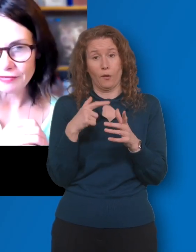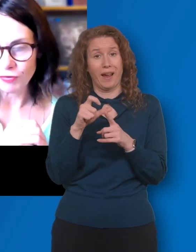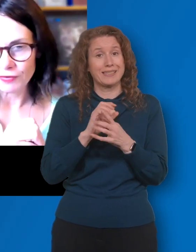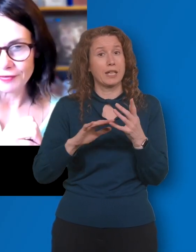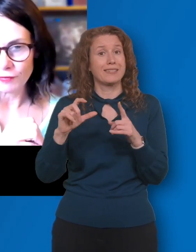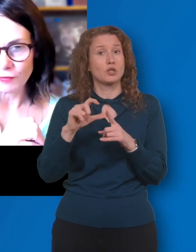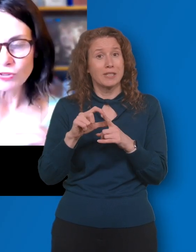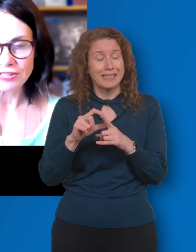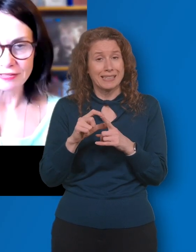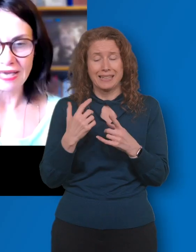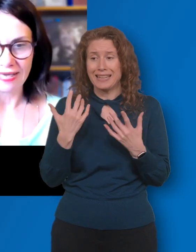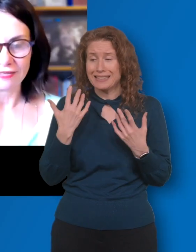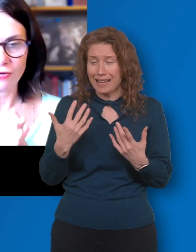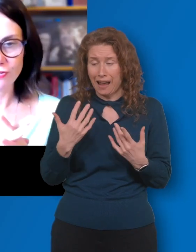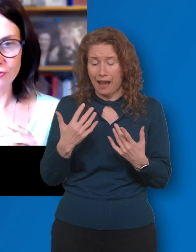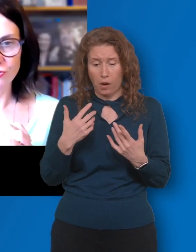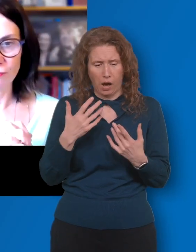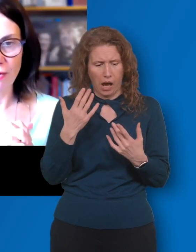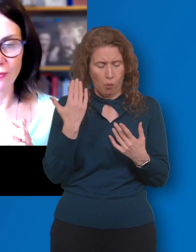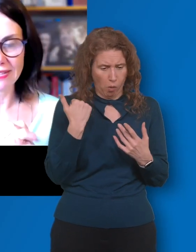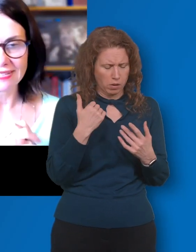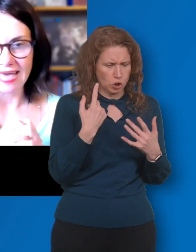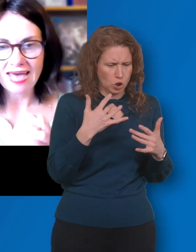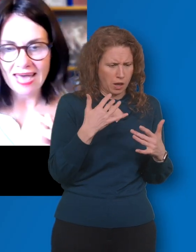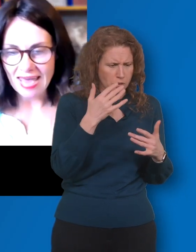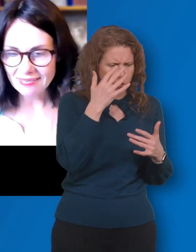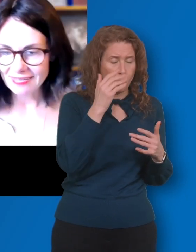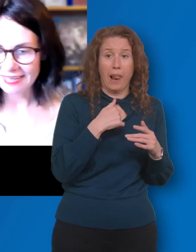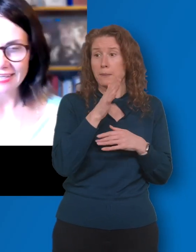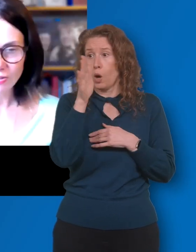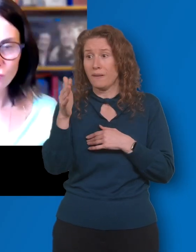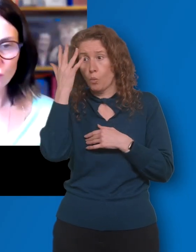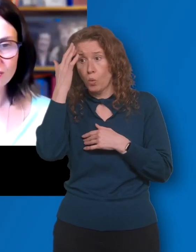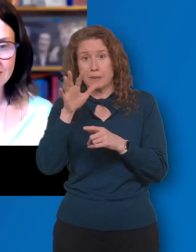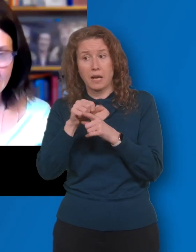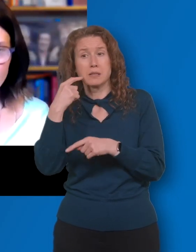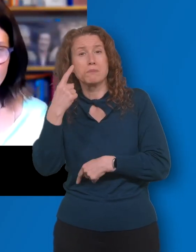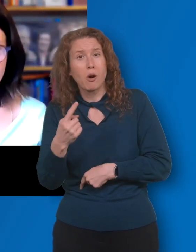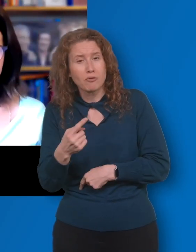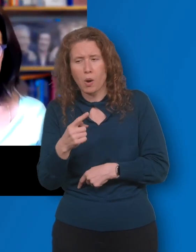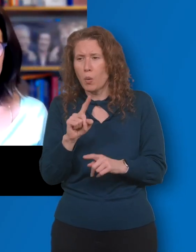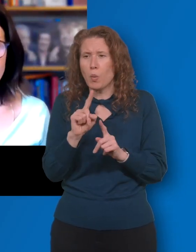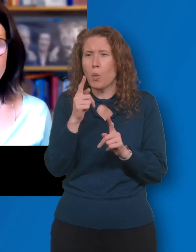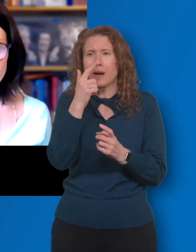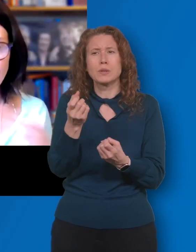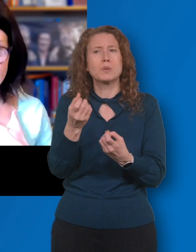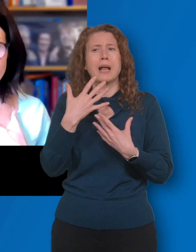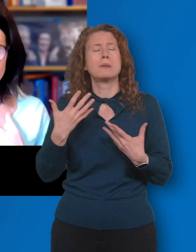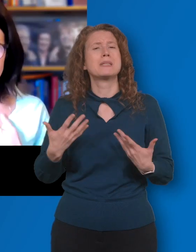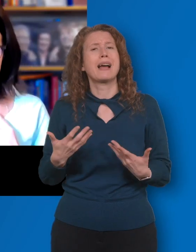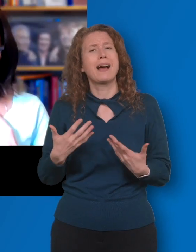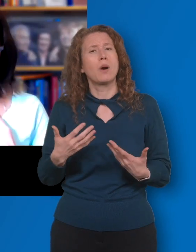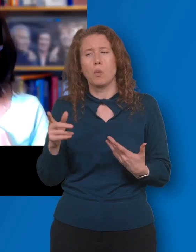I'm going for an autism diagnosis tomorrow. Is there anything that you could tell me now that would